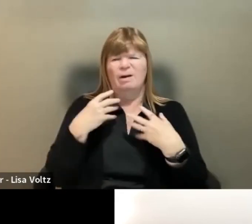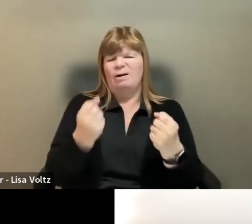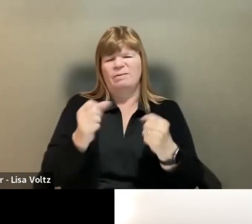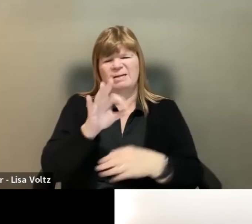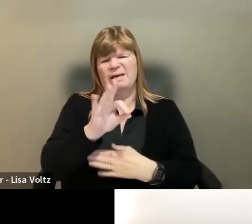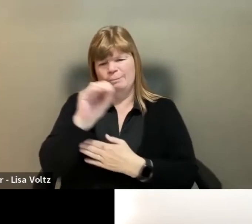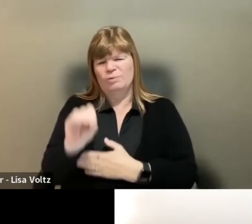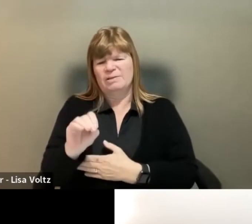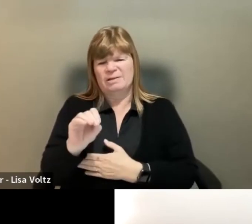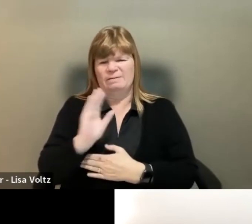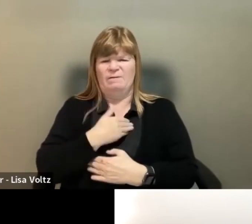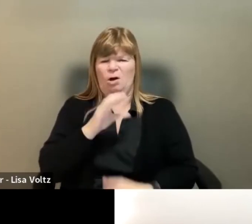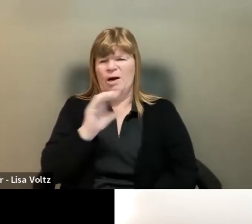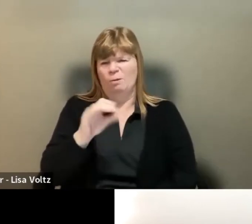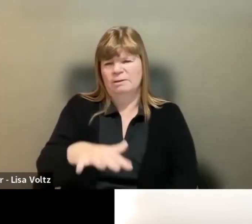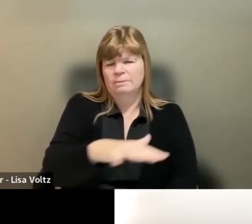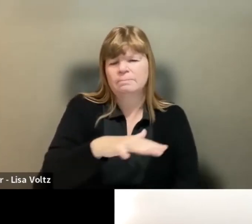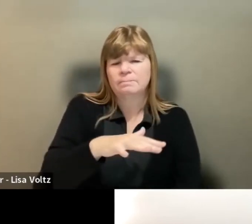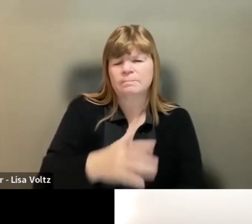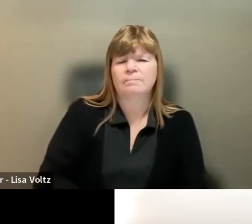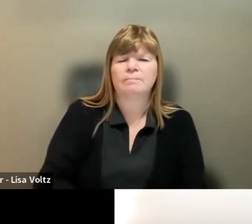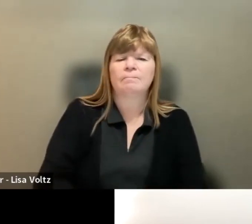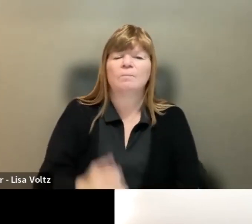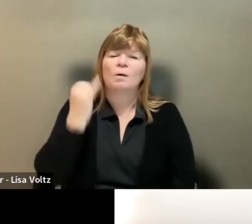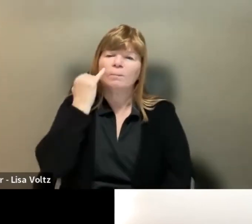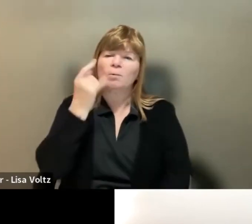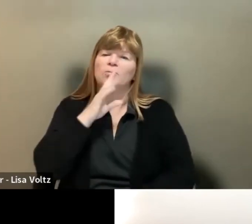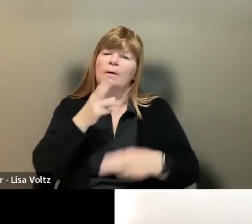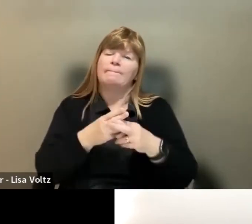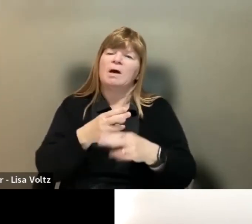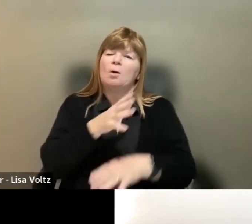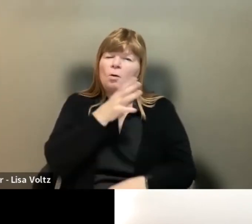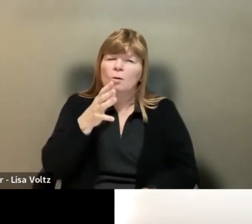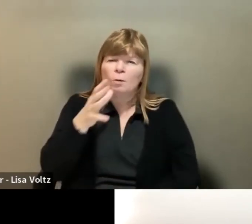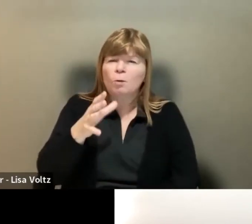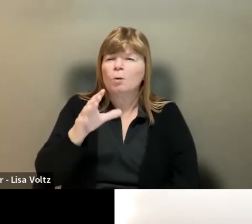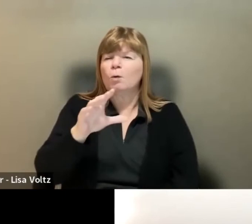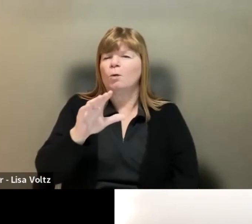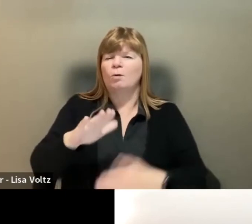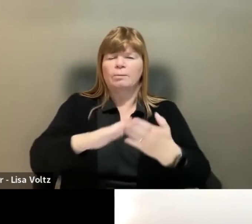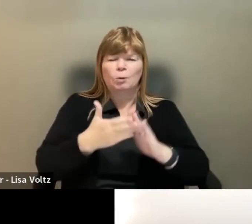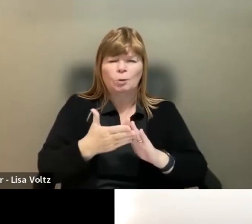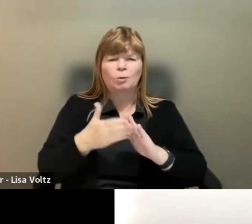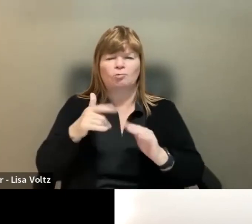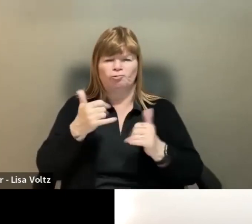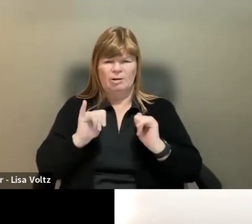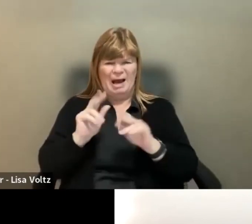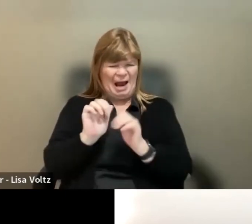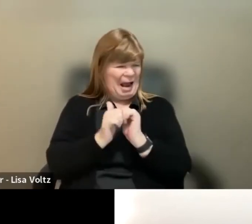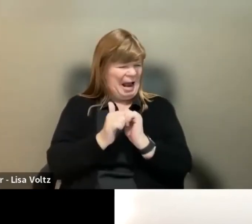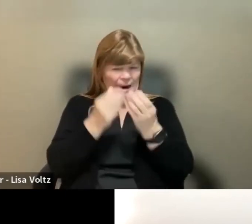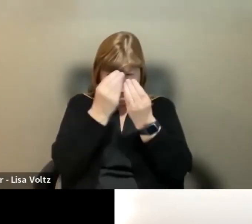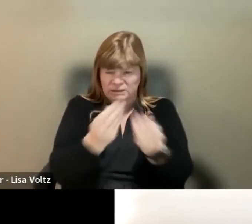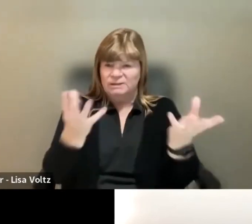90% of our counties. So when you're dealing with rural communities and when you're looking at how to get this information